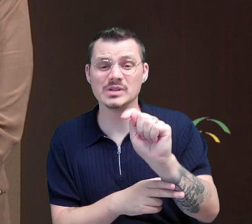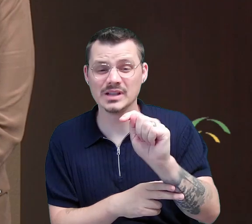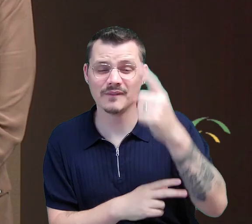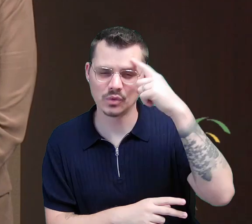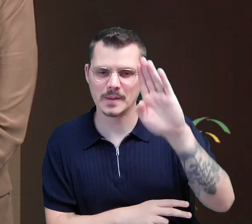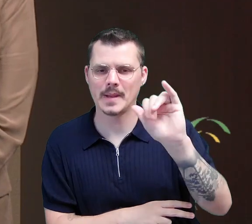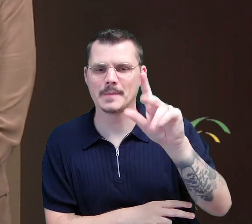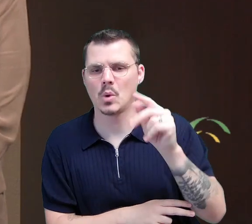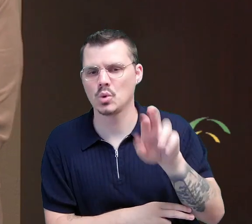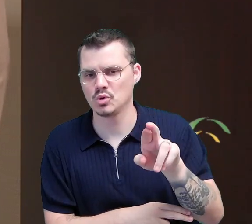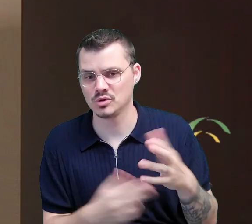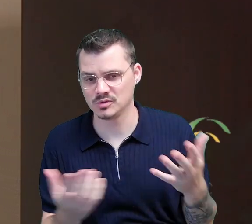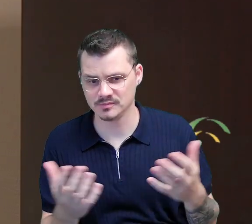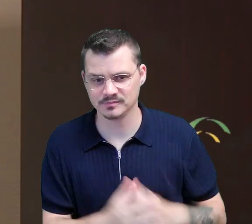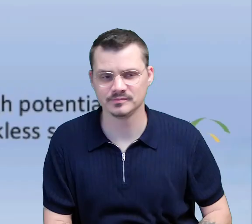bipolar disorder.